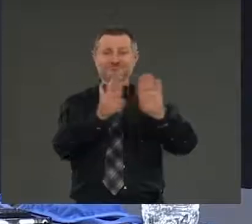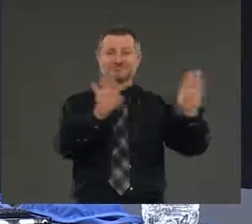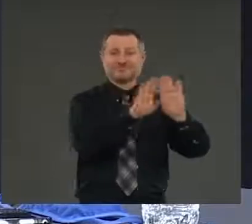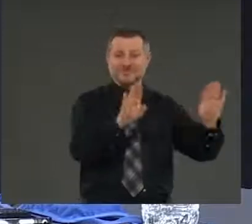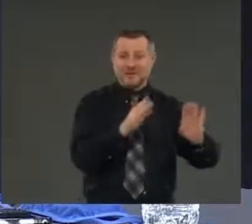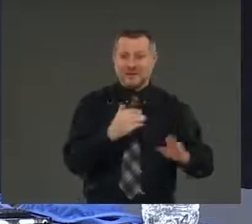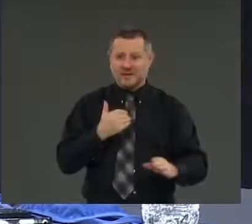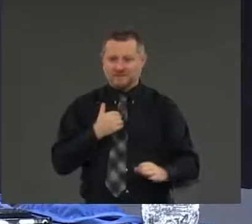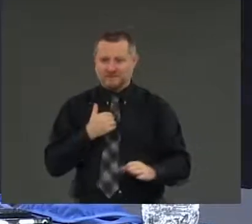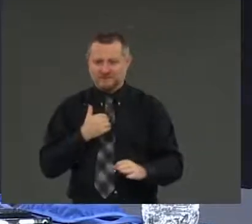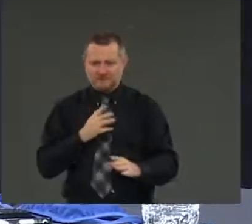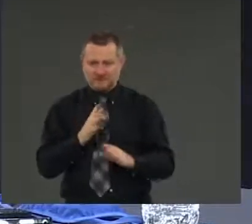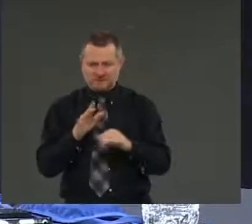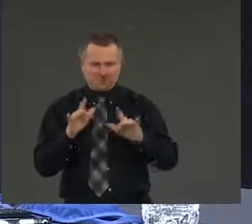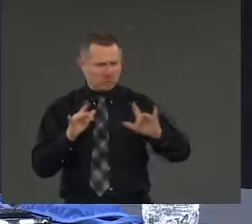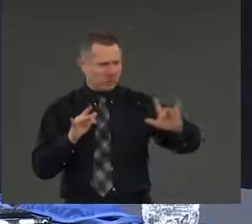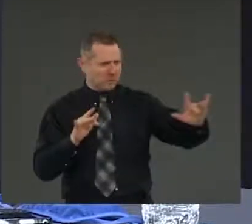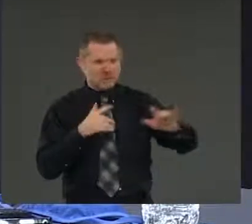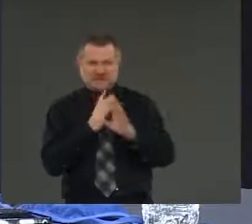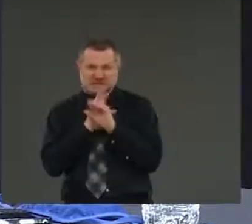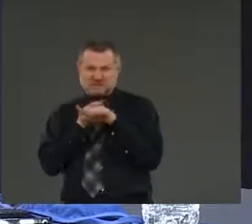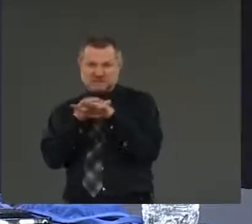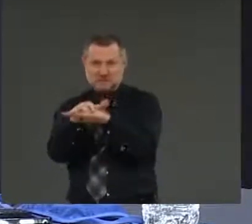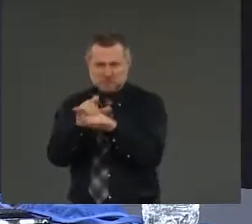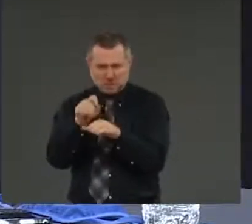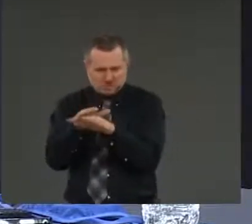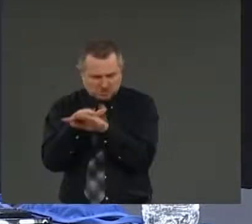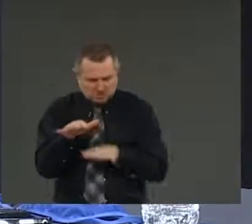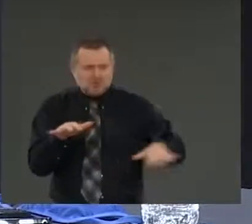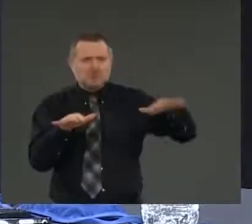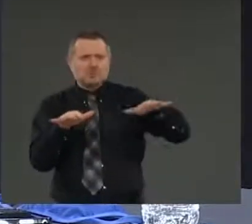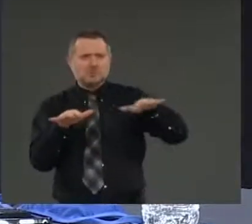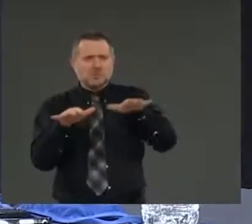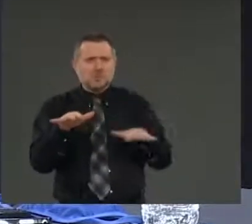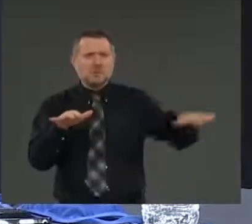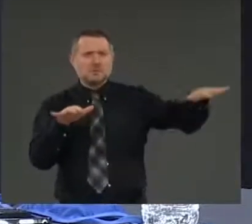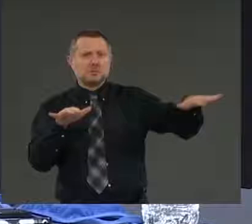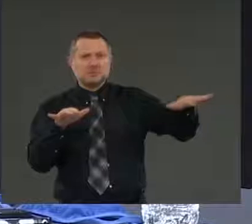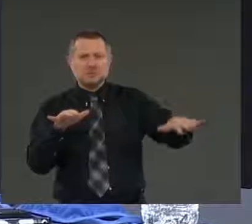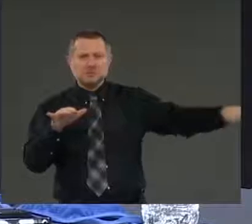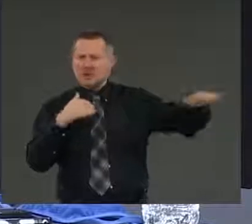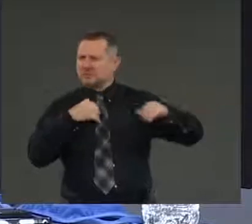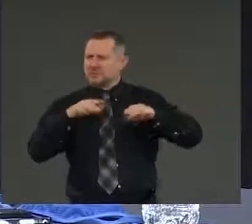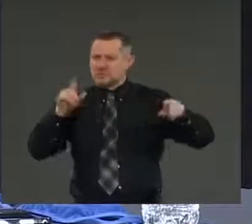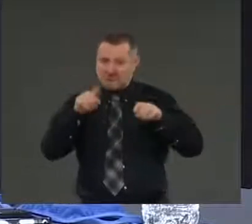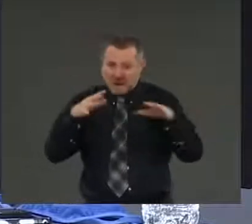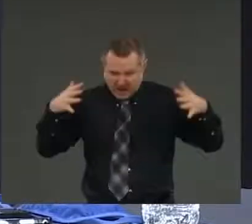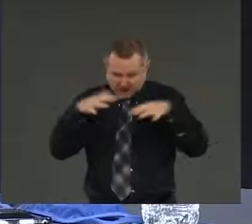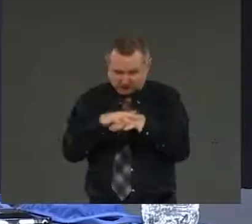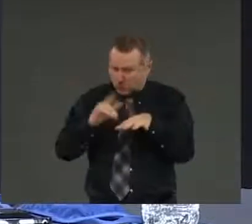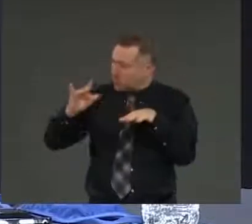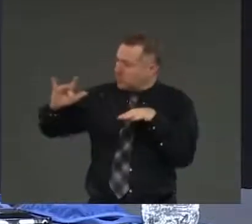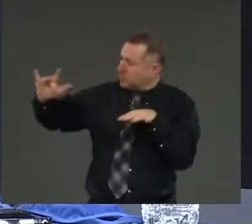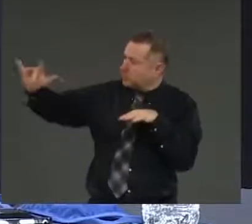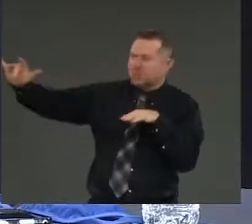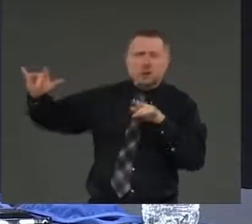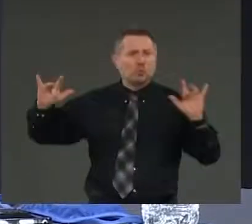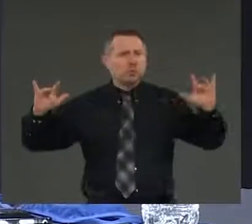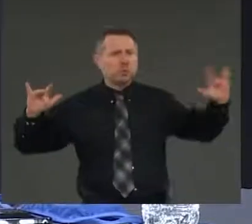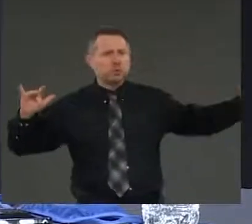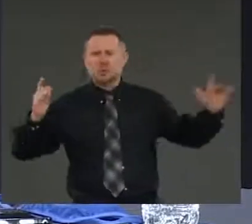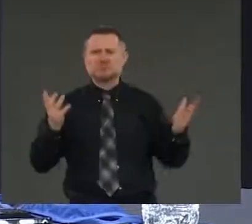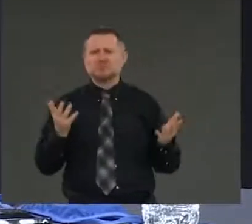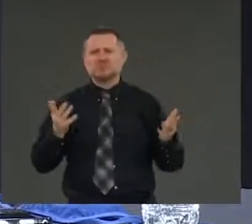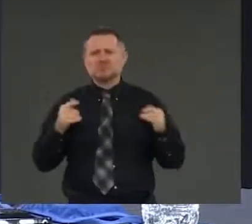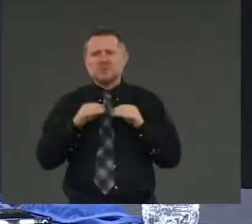other cars are empty. So we'll encourage people to go into the other cars. There are not strict limits on the number